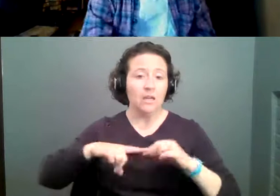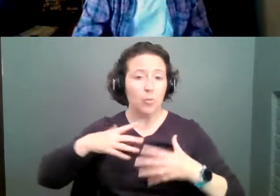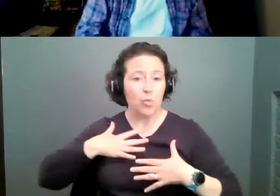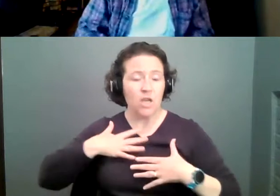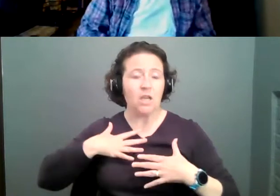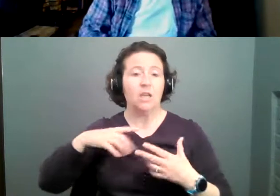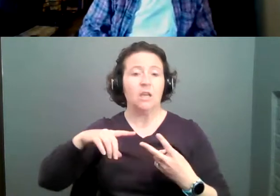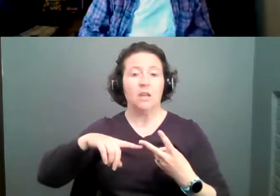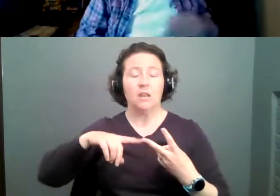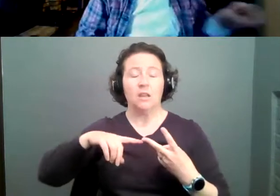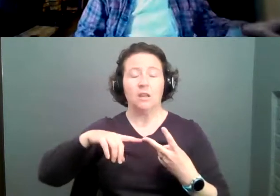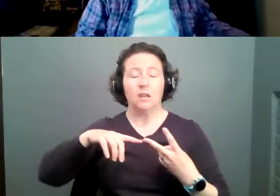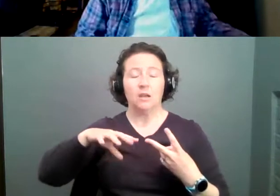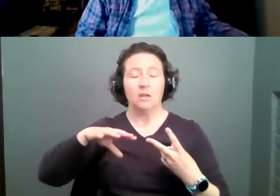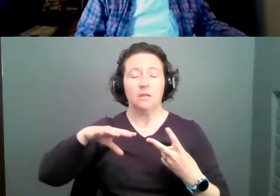and